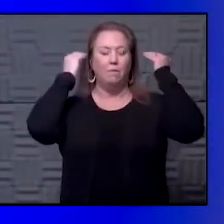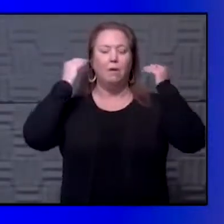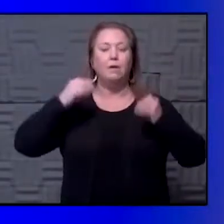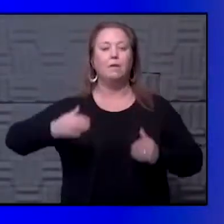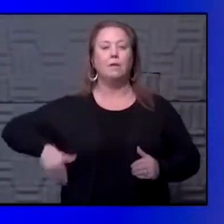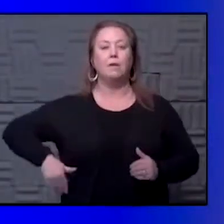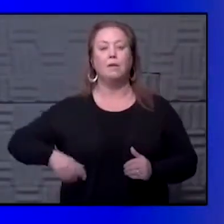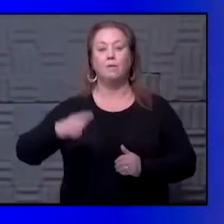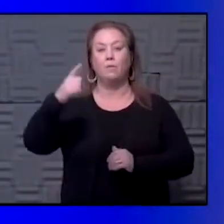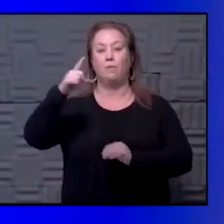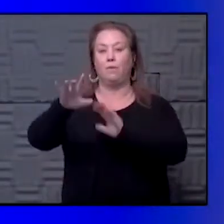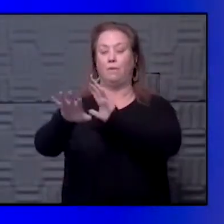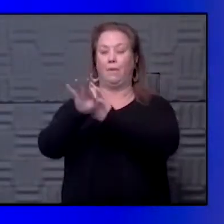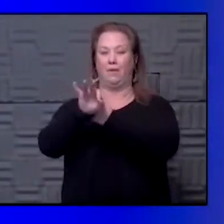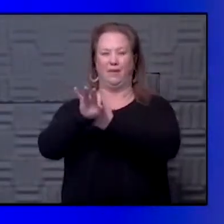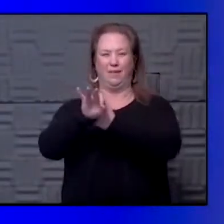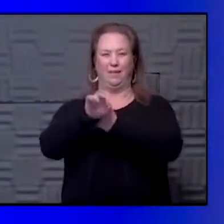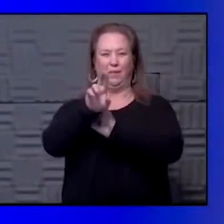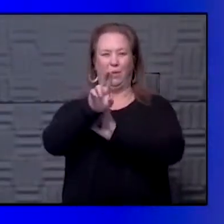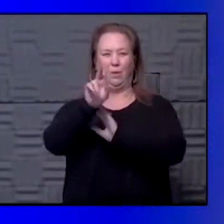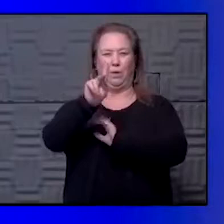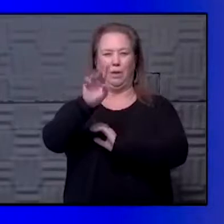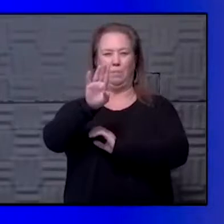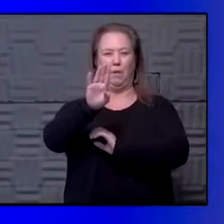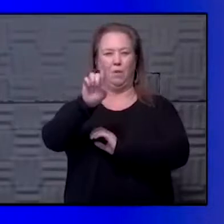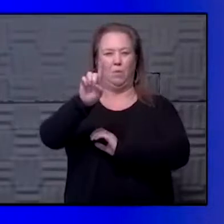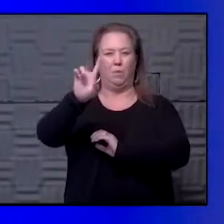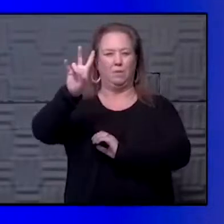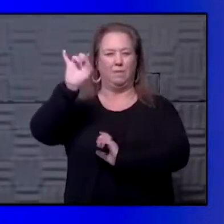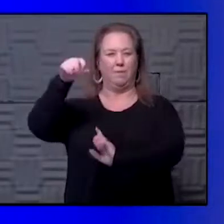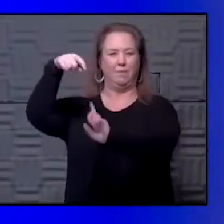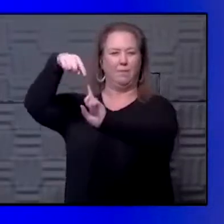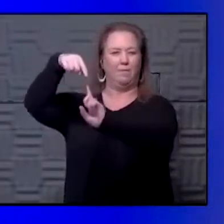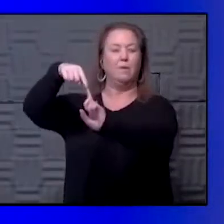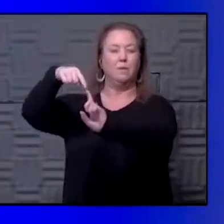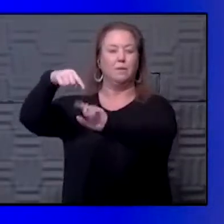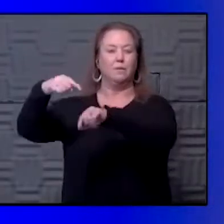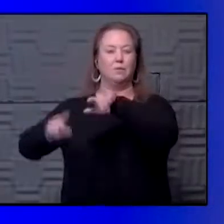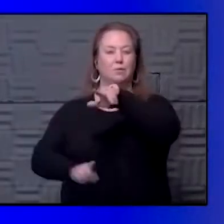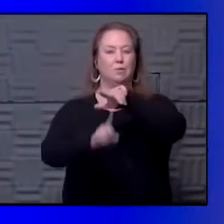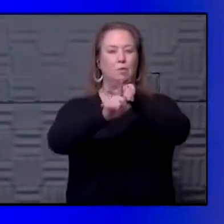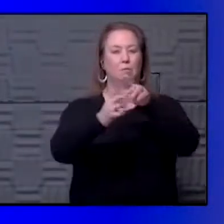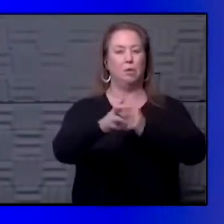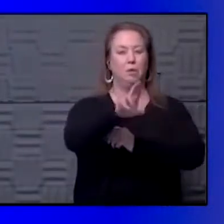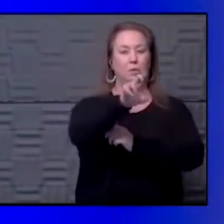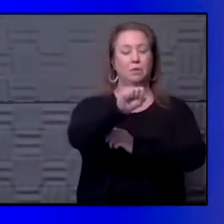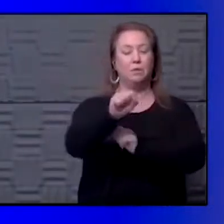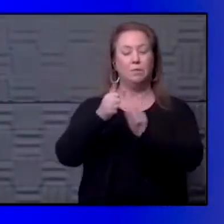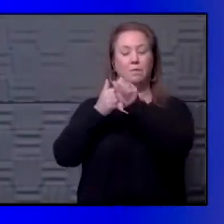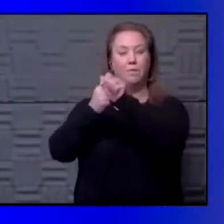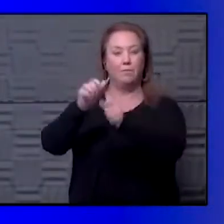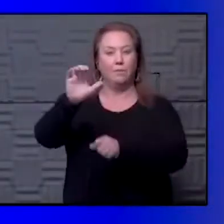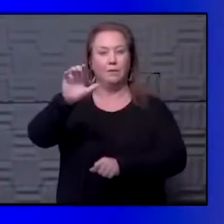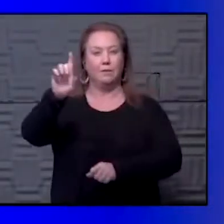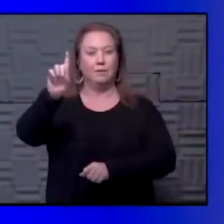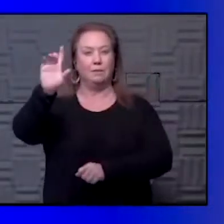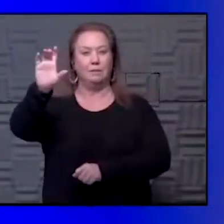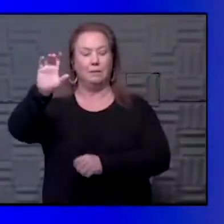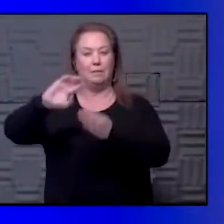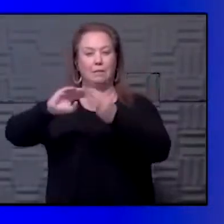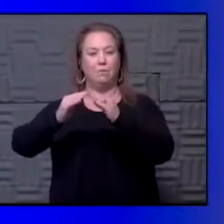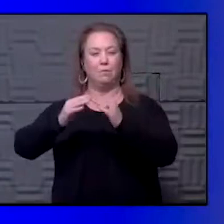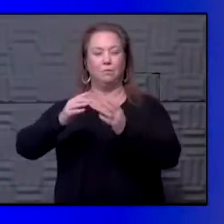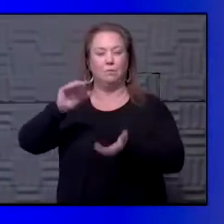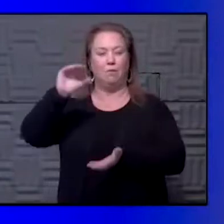the one that has been found the most is that UK B117 variant in the United States. But based on the CDC data, the numbers are still fairly